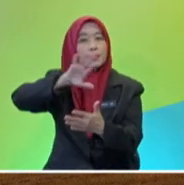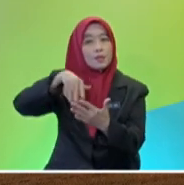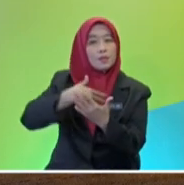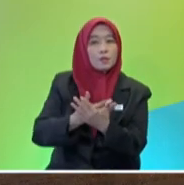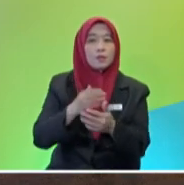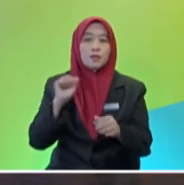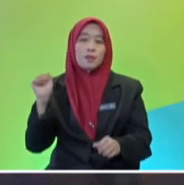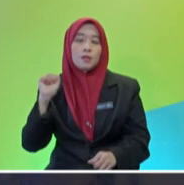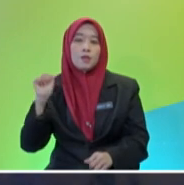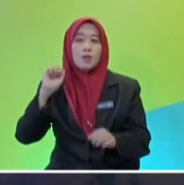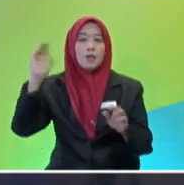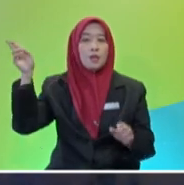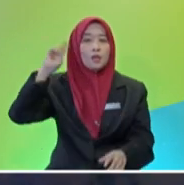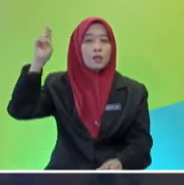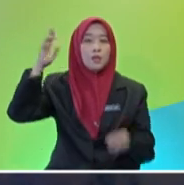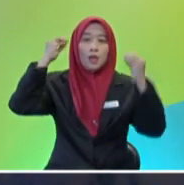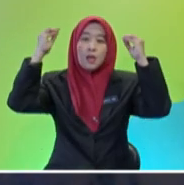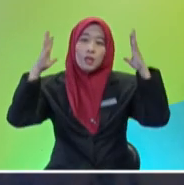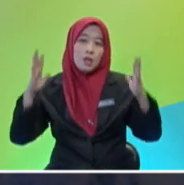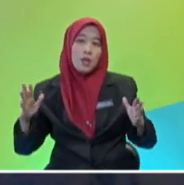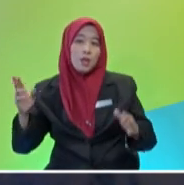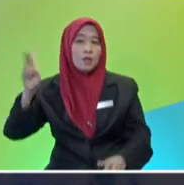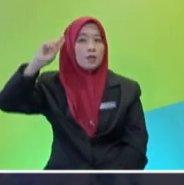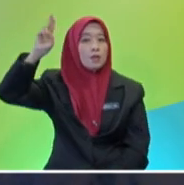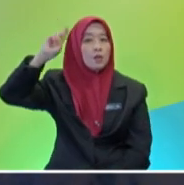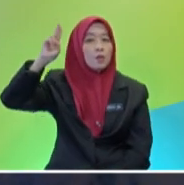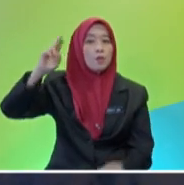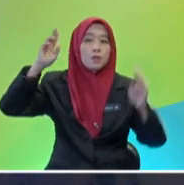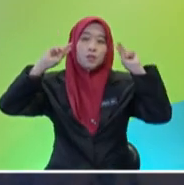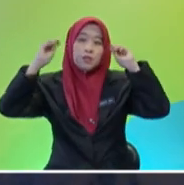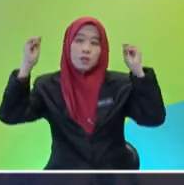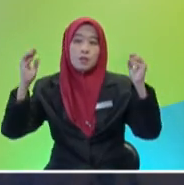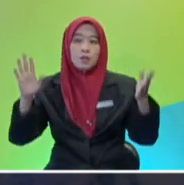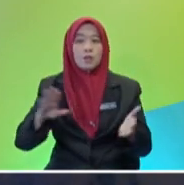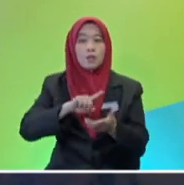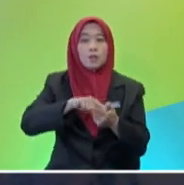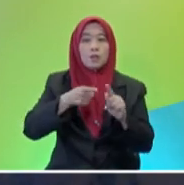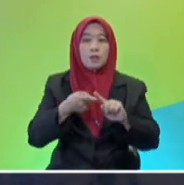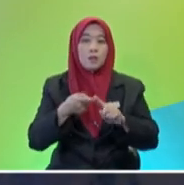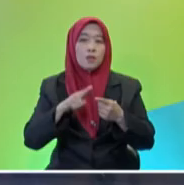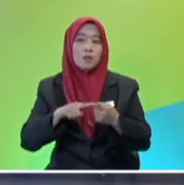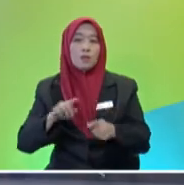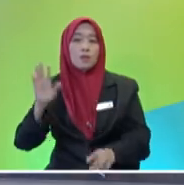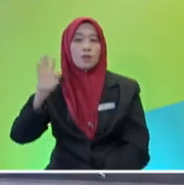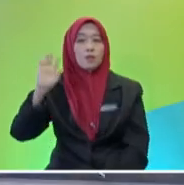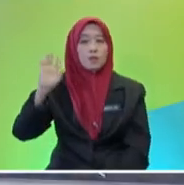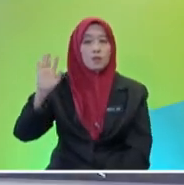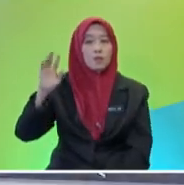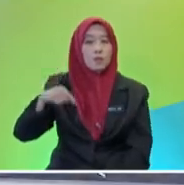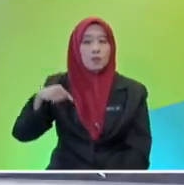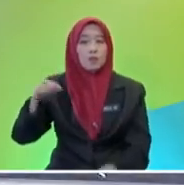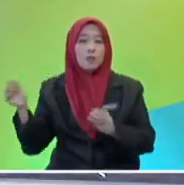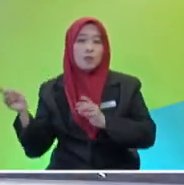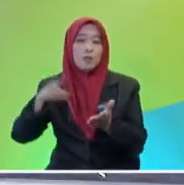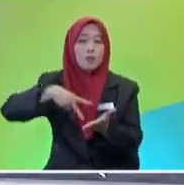everyone, hello teacher, hello friends, wave hands and